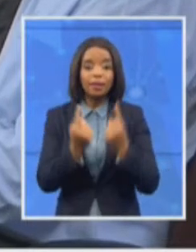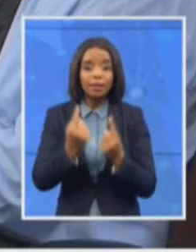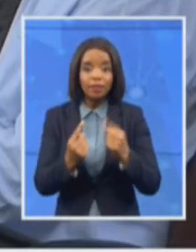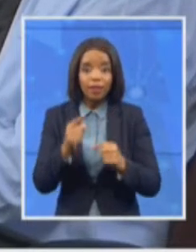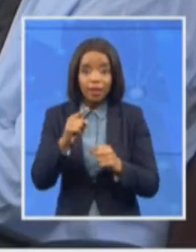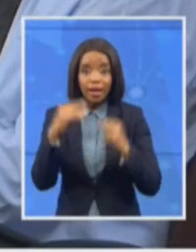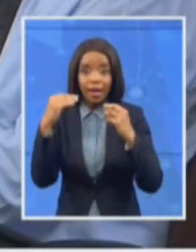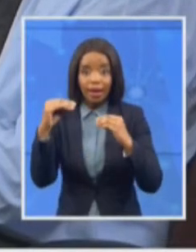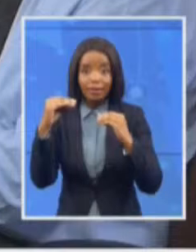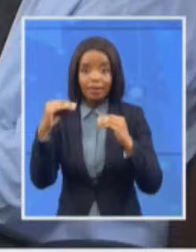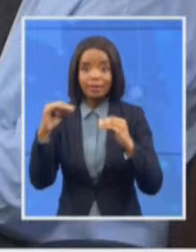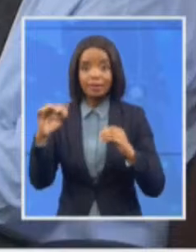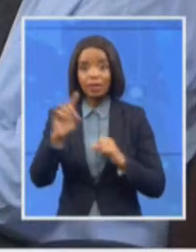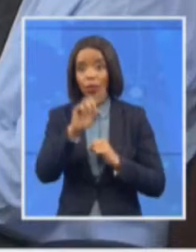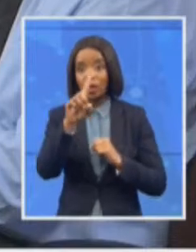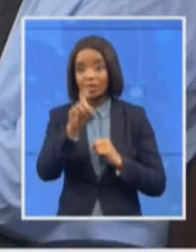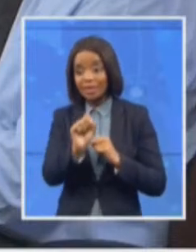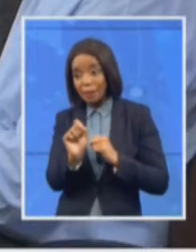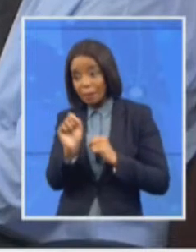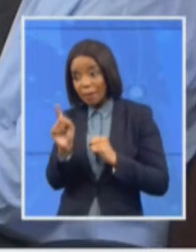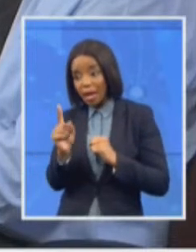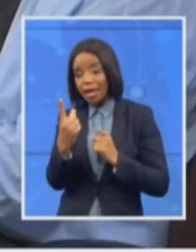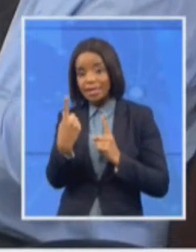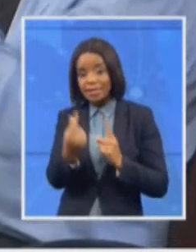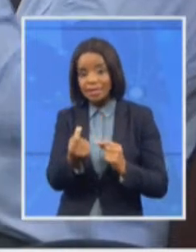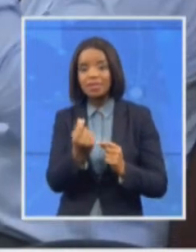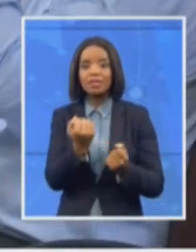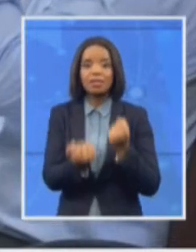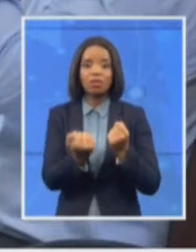have a public interest